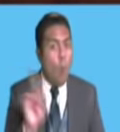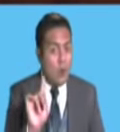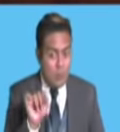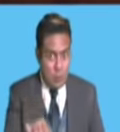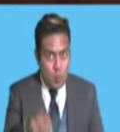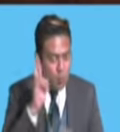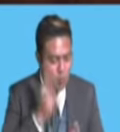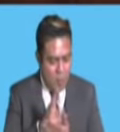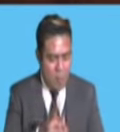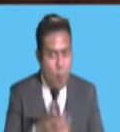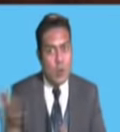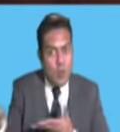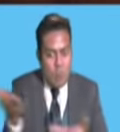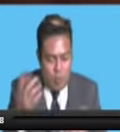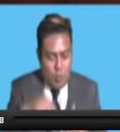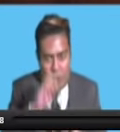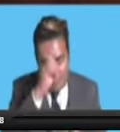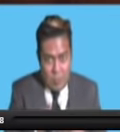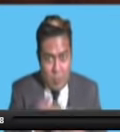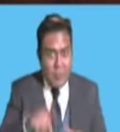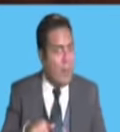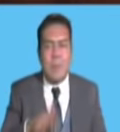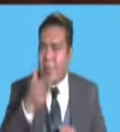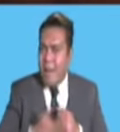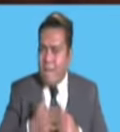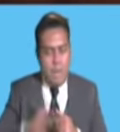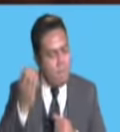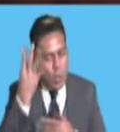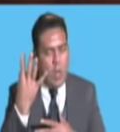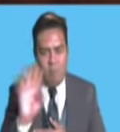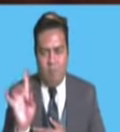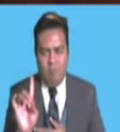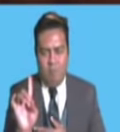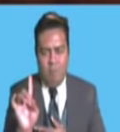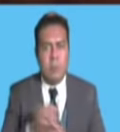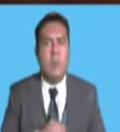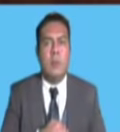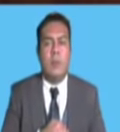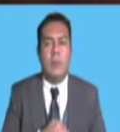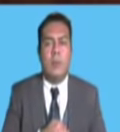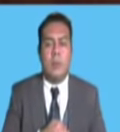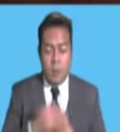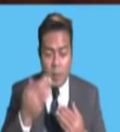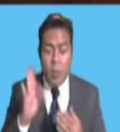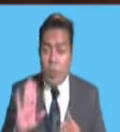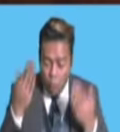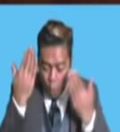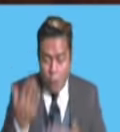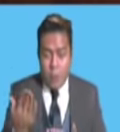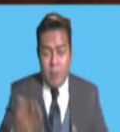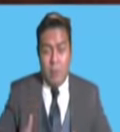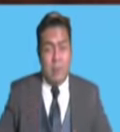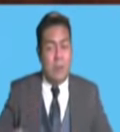of and of what you bring to the table, and this must never be forgotten. The Honorable Opposition Leader loves